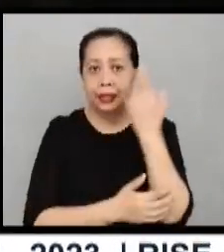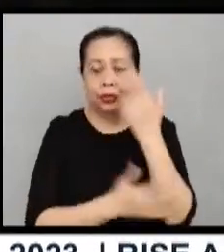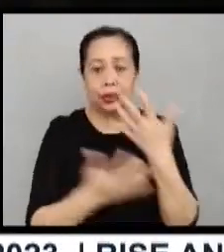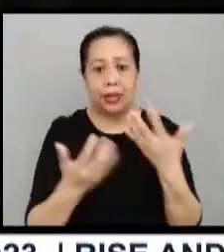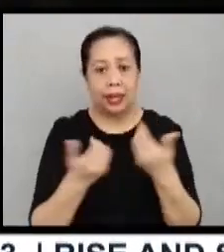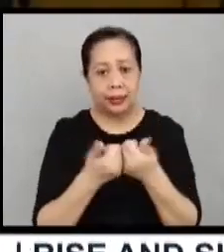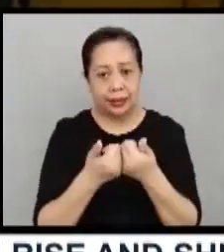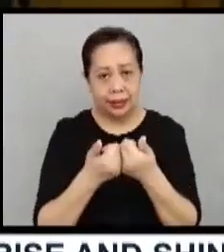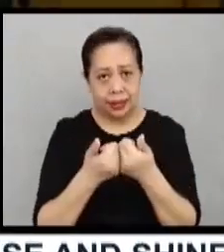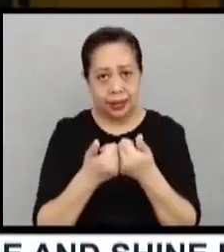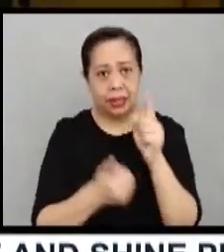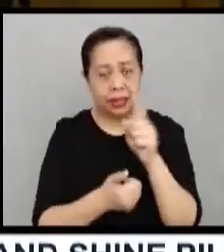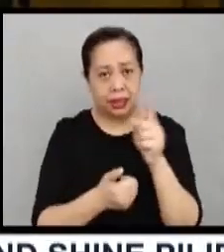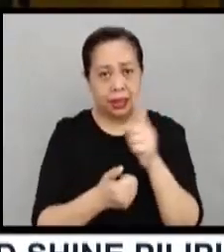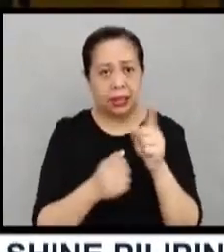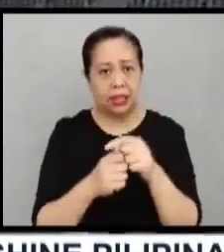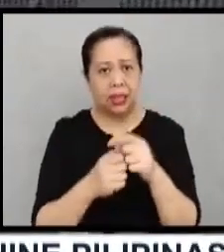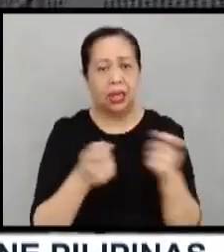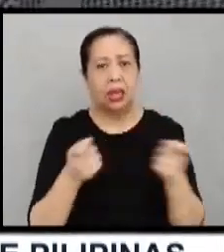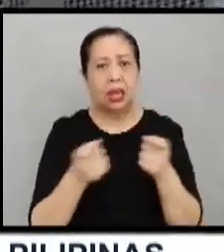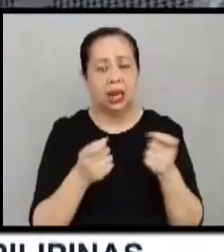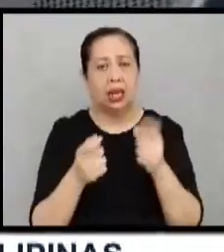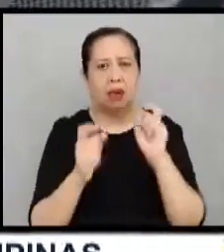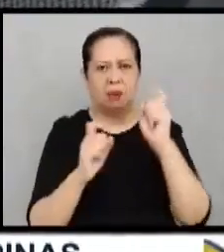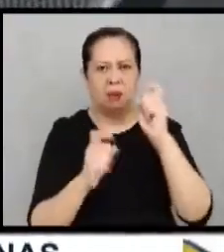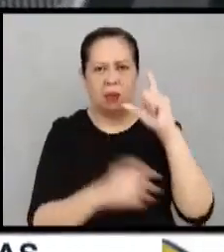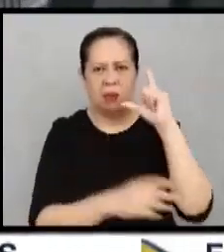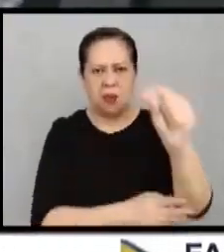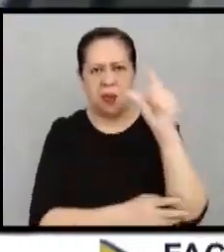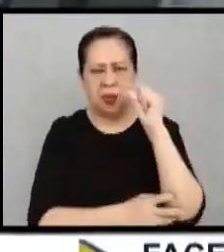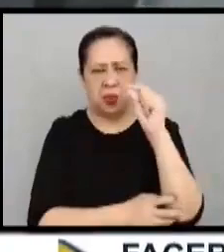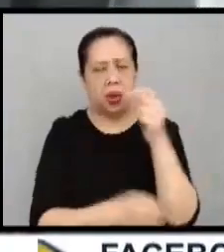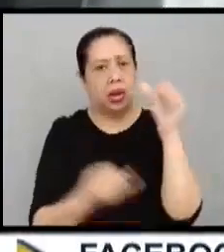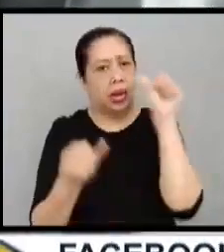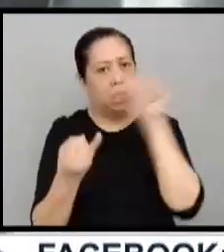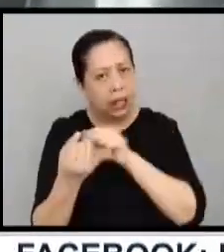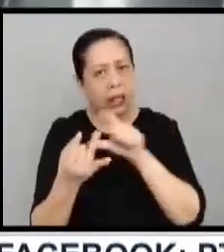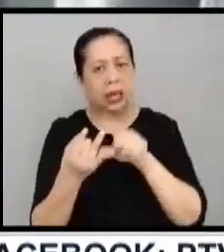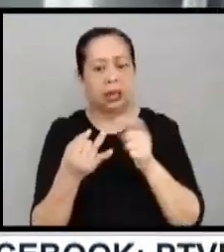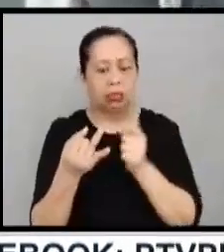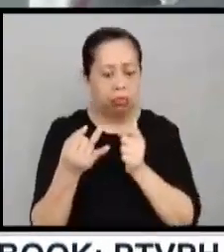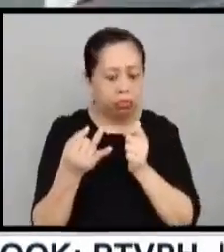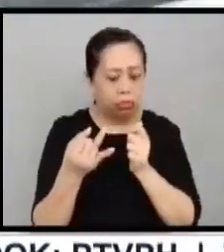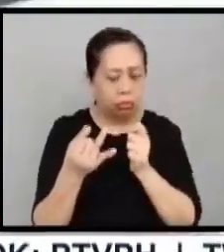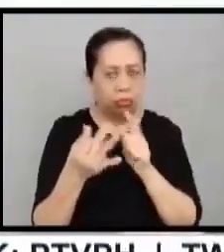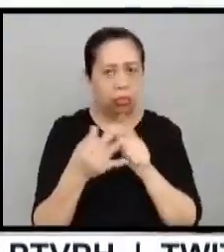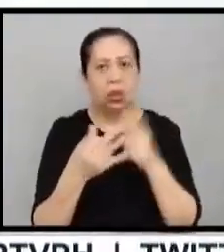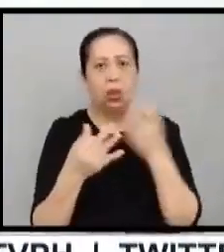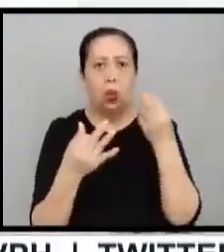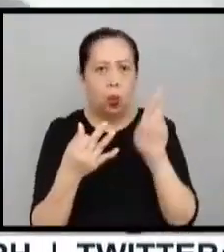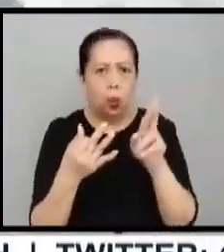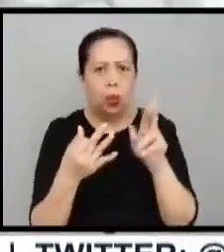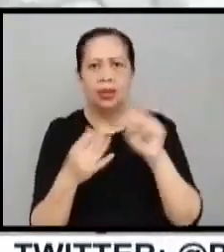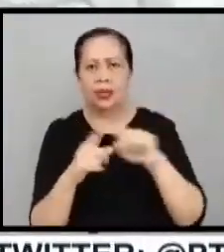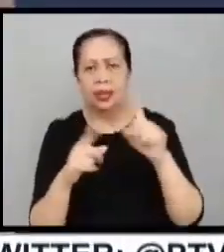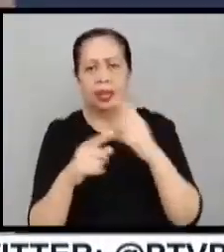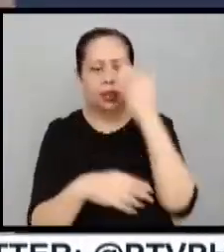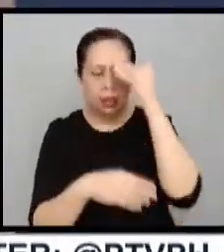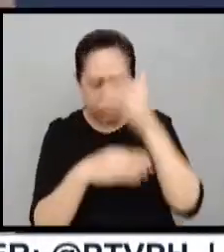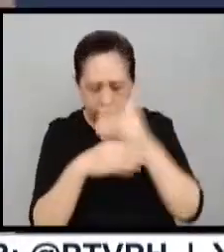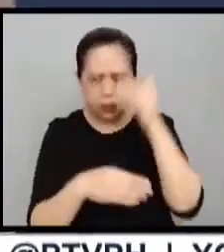daan ay ang pagmamaneho ng mabilis, nakainom, nagte-text habang nagmamaneho at inaantok na